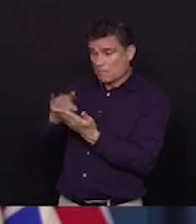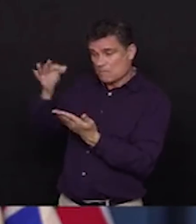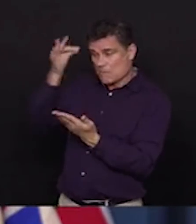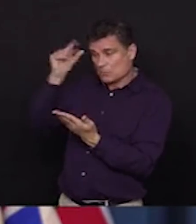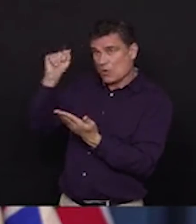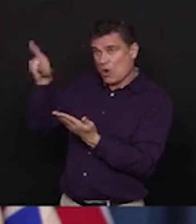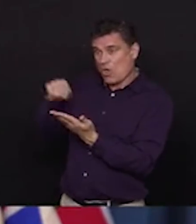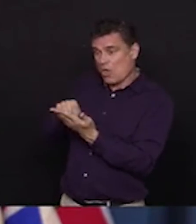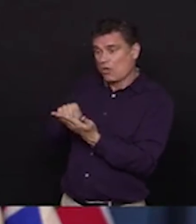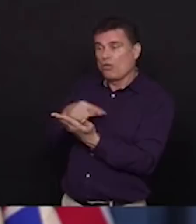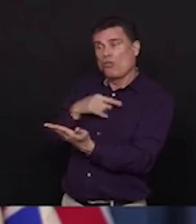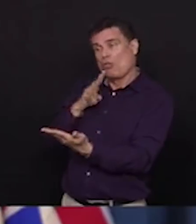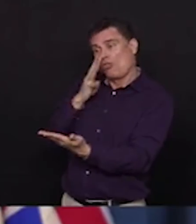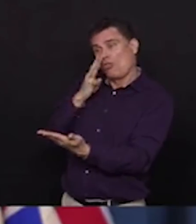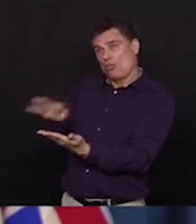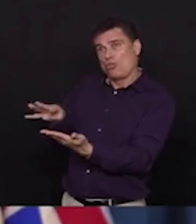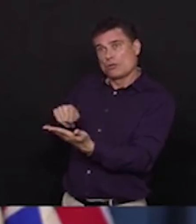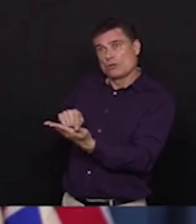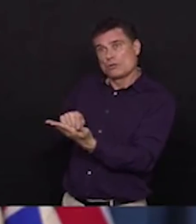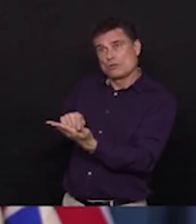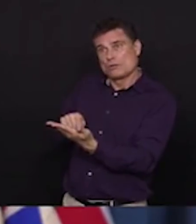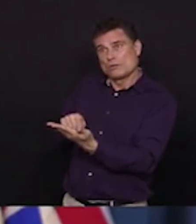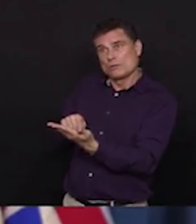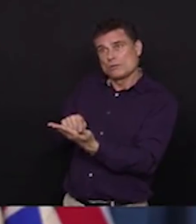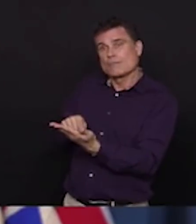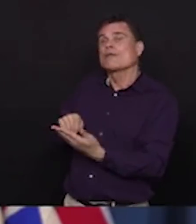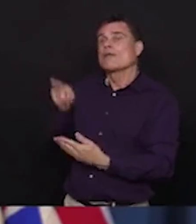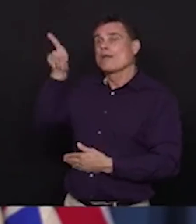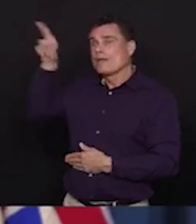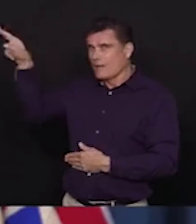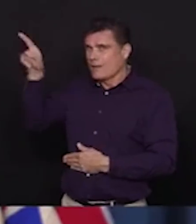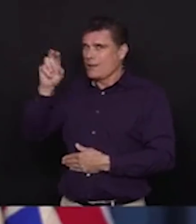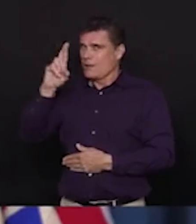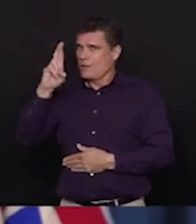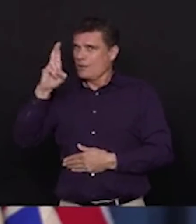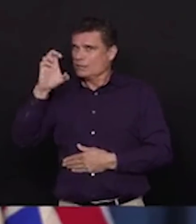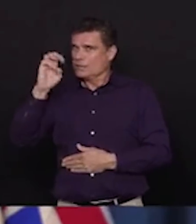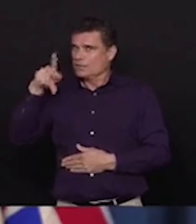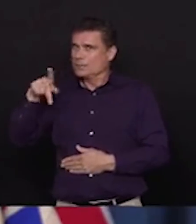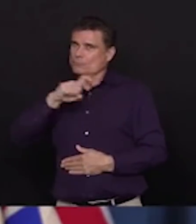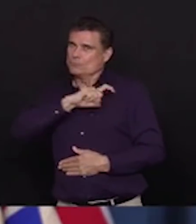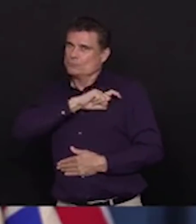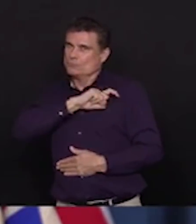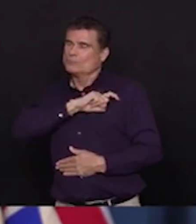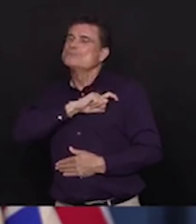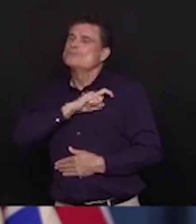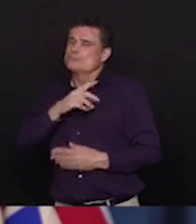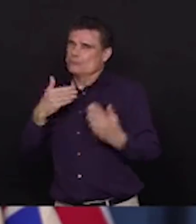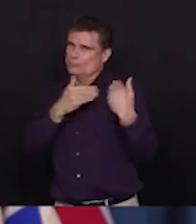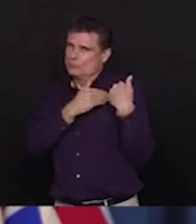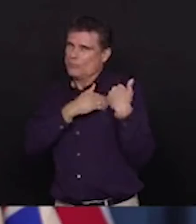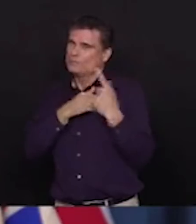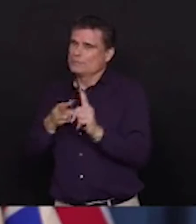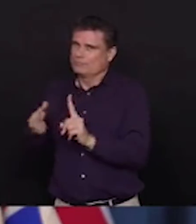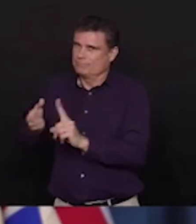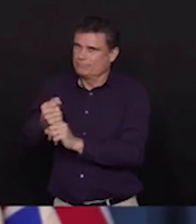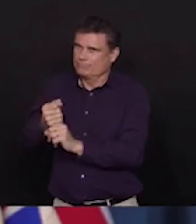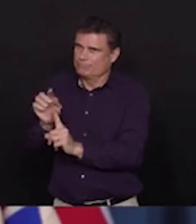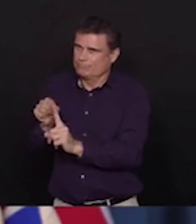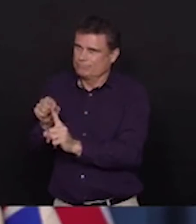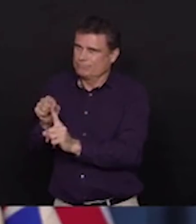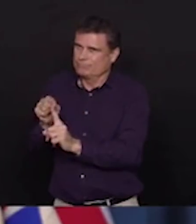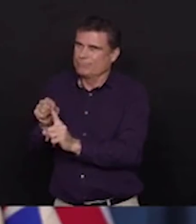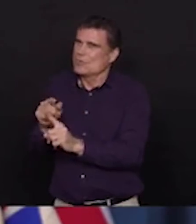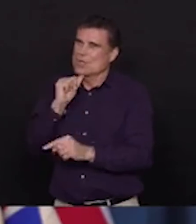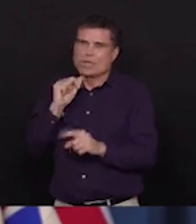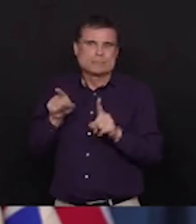operationalized across the country. And our E-Division is working with the Public Health Agency and the Canadian Border Service Agency to